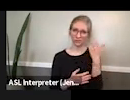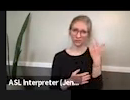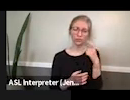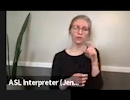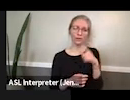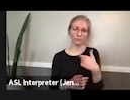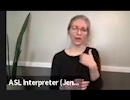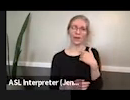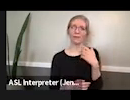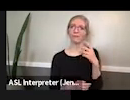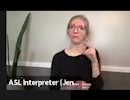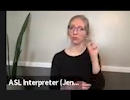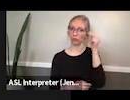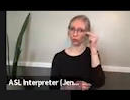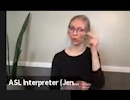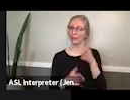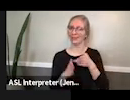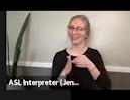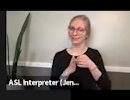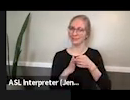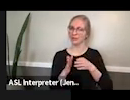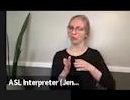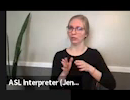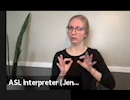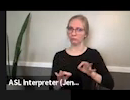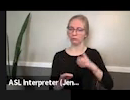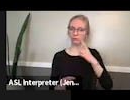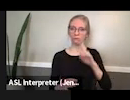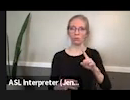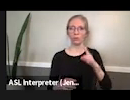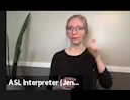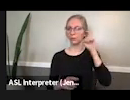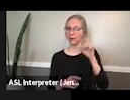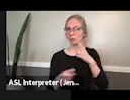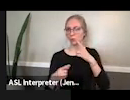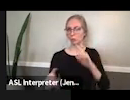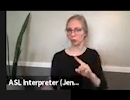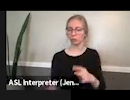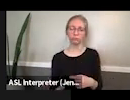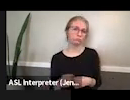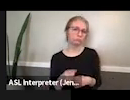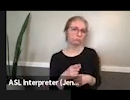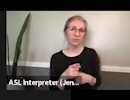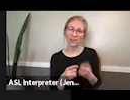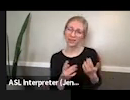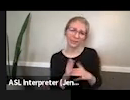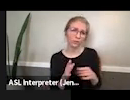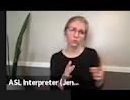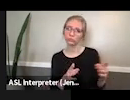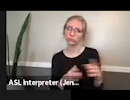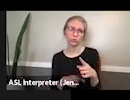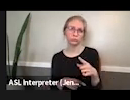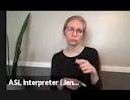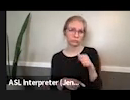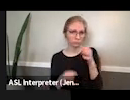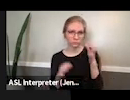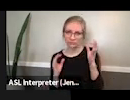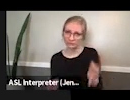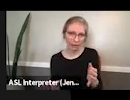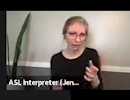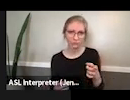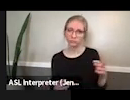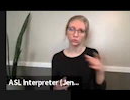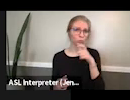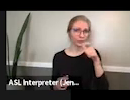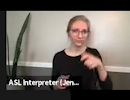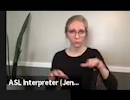neural integrity for a hearing aid to work. So this is the kind of stuff, again, you don't have to decide, you don't have to do the assessments,